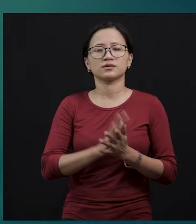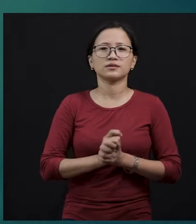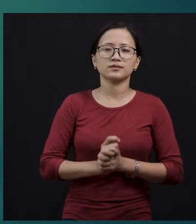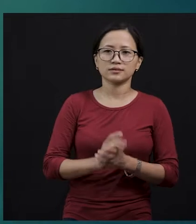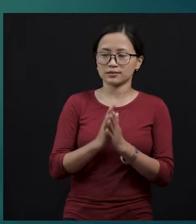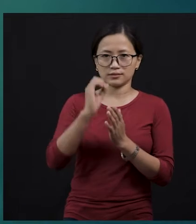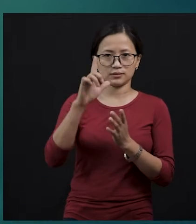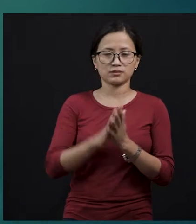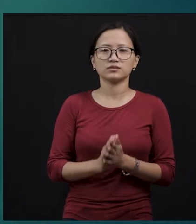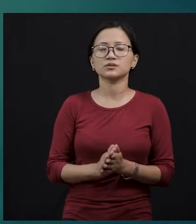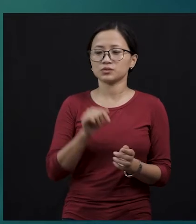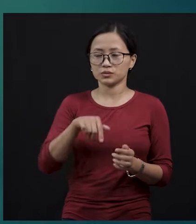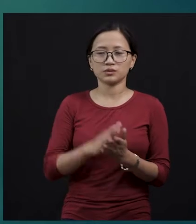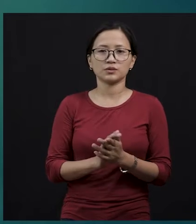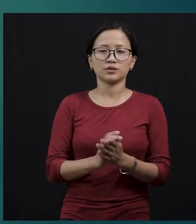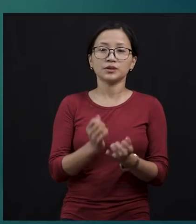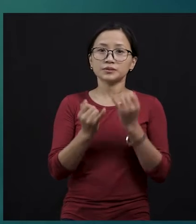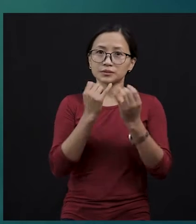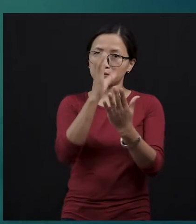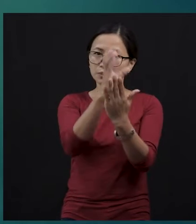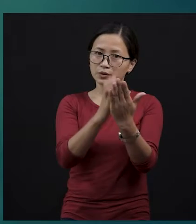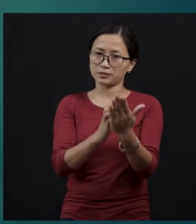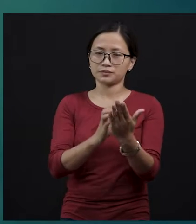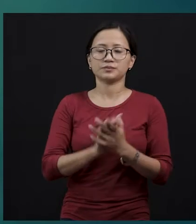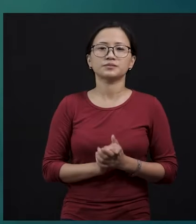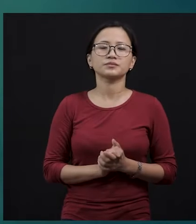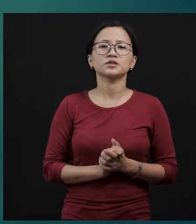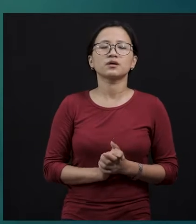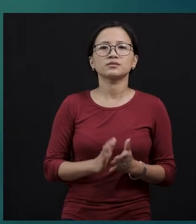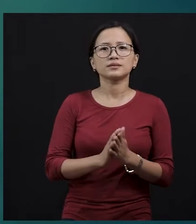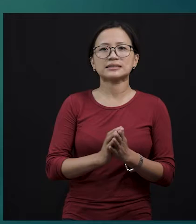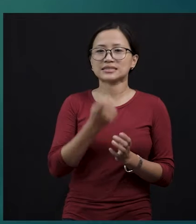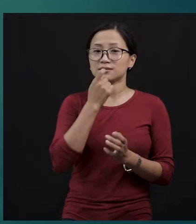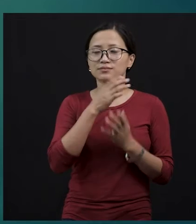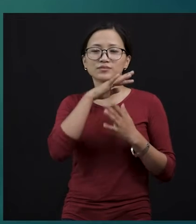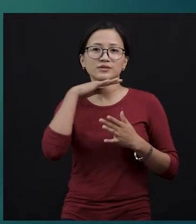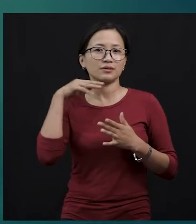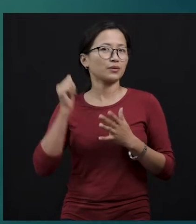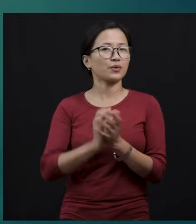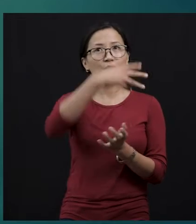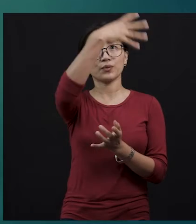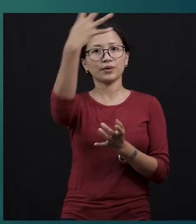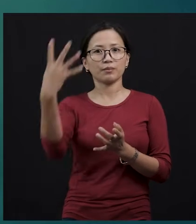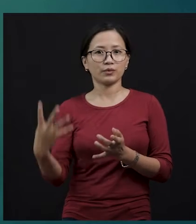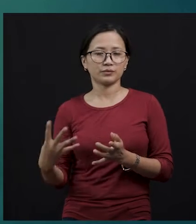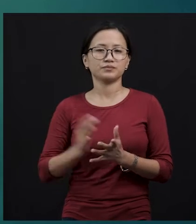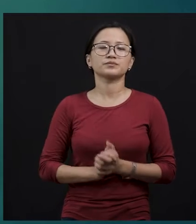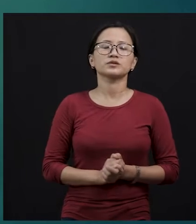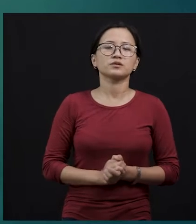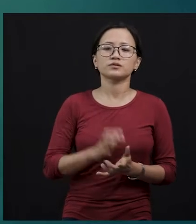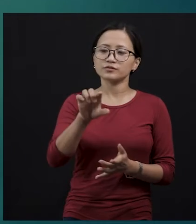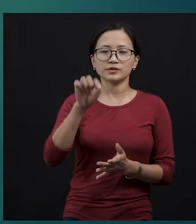a poem again that is called The Rainbow. Okay, I repeat, The Rainbow. That is chapter 10. You will find that in page